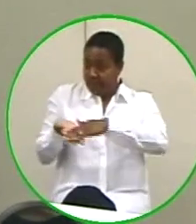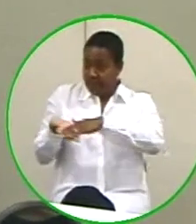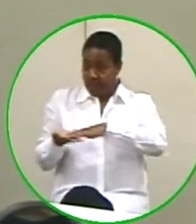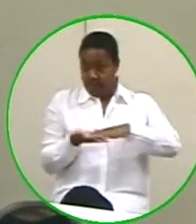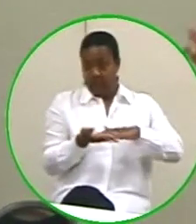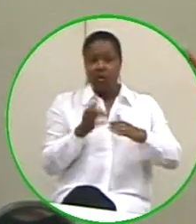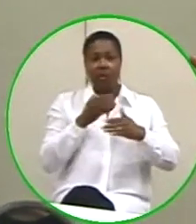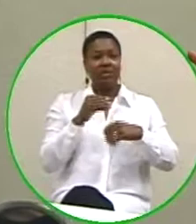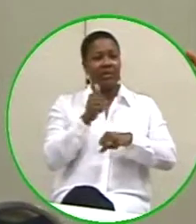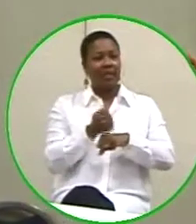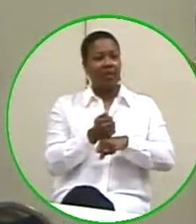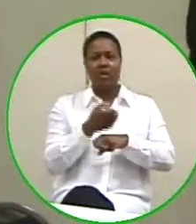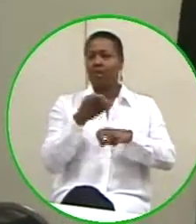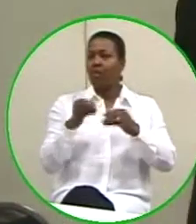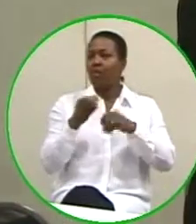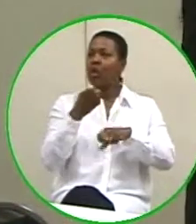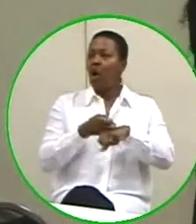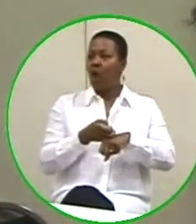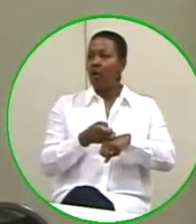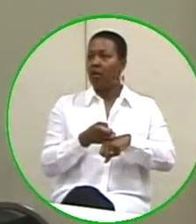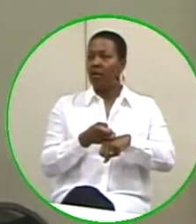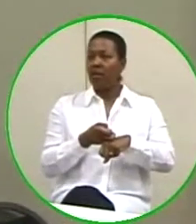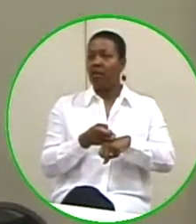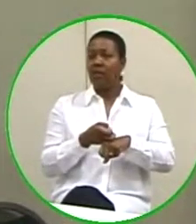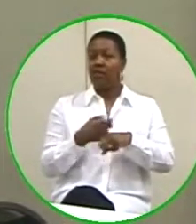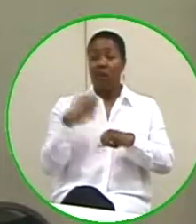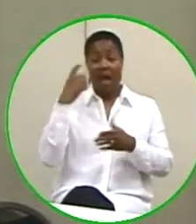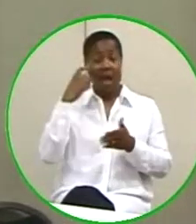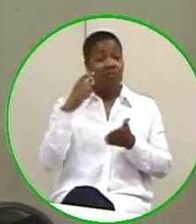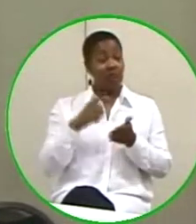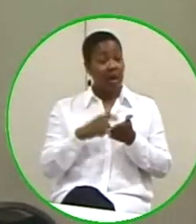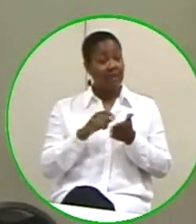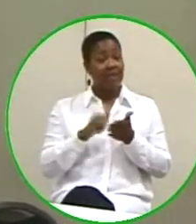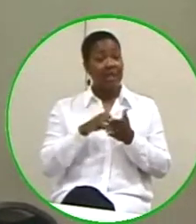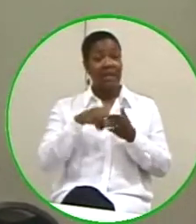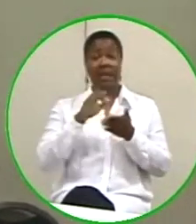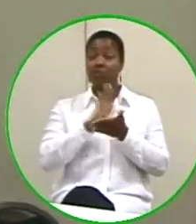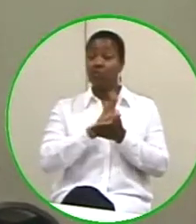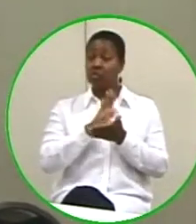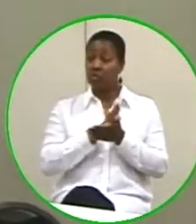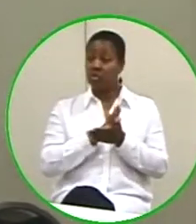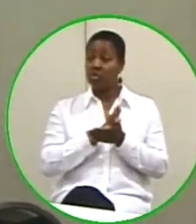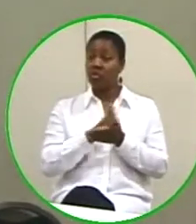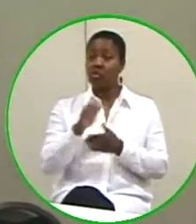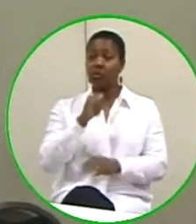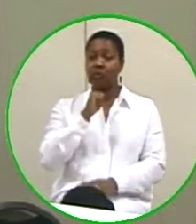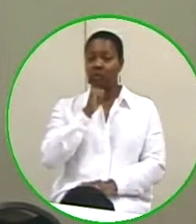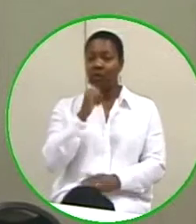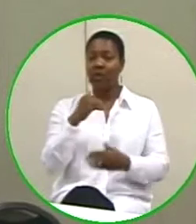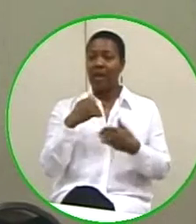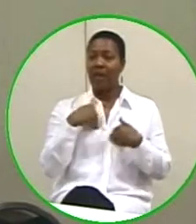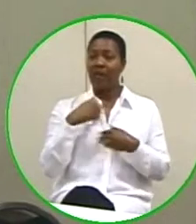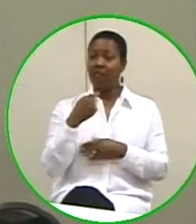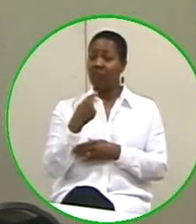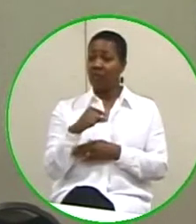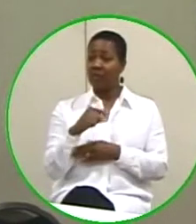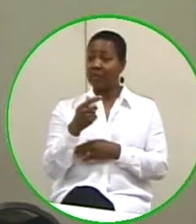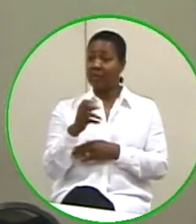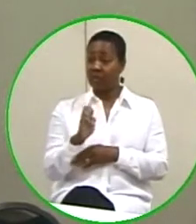You don't put it where it's the hardest. And so I recognize that in schools where you don't have the green zone in